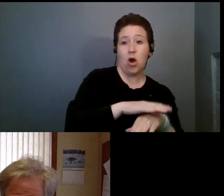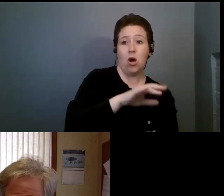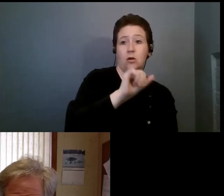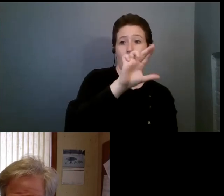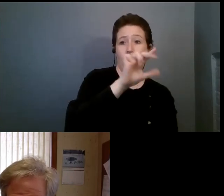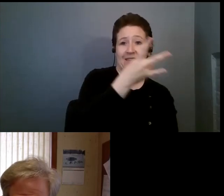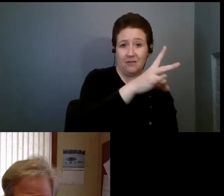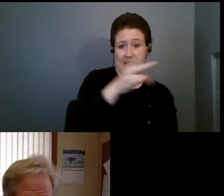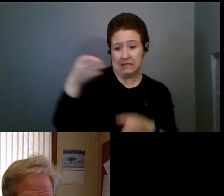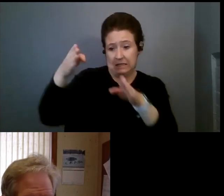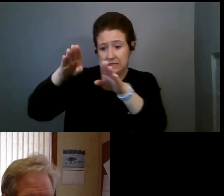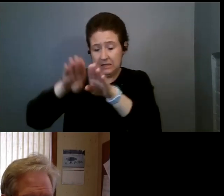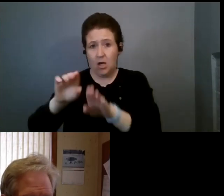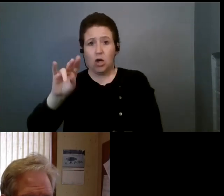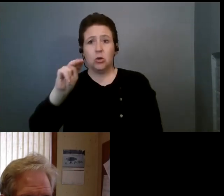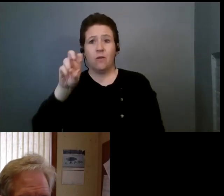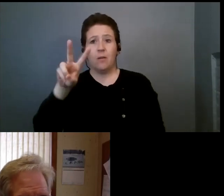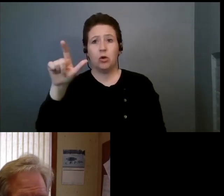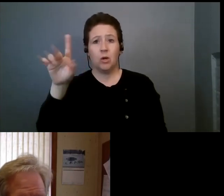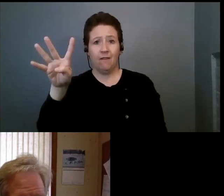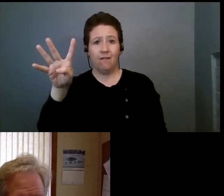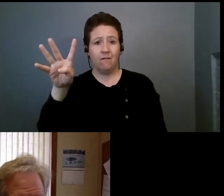24th the portions of our